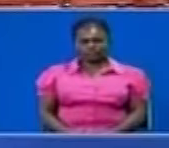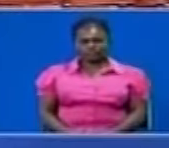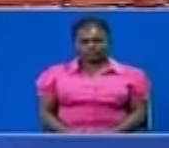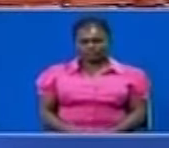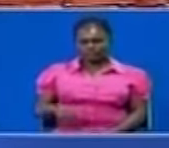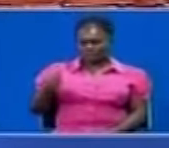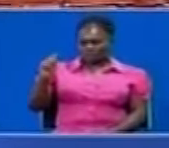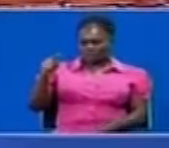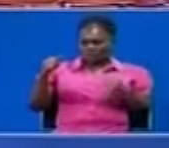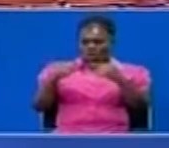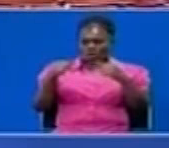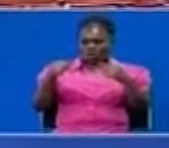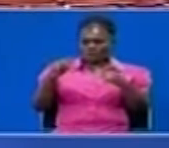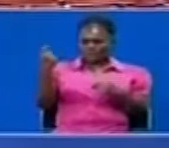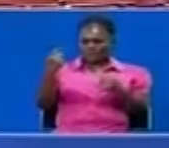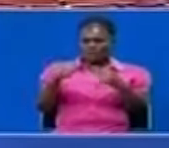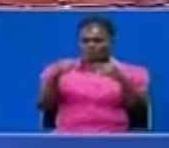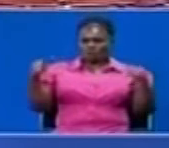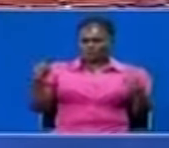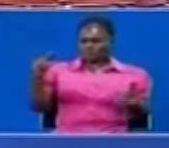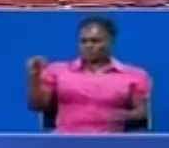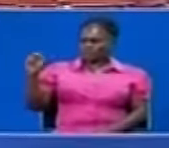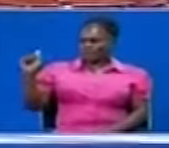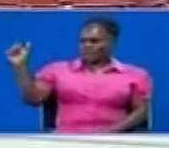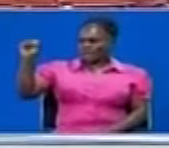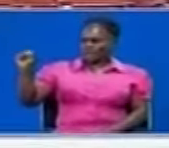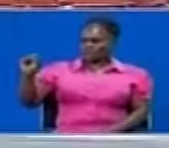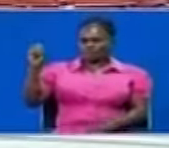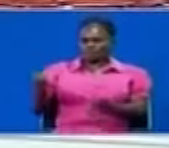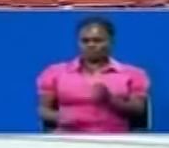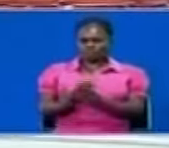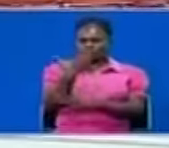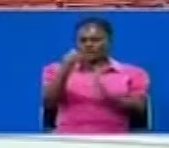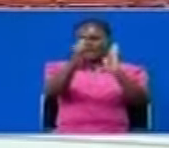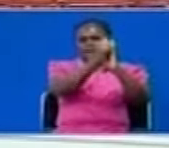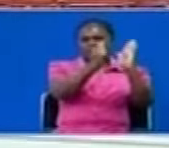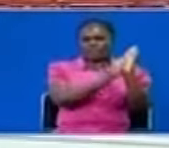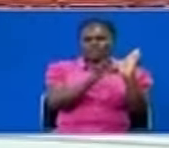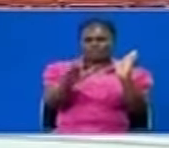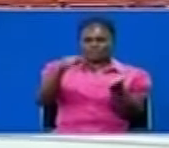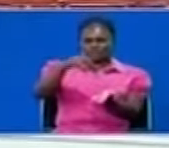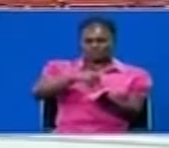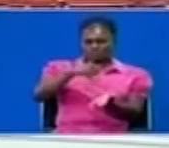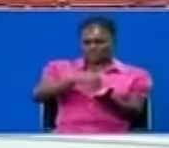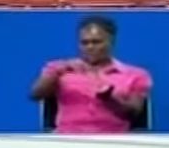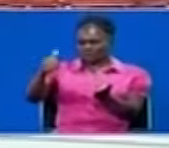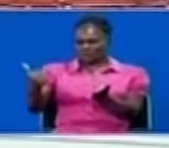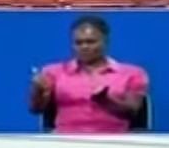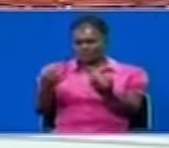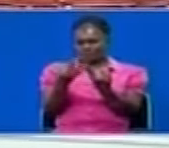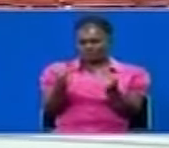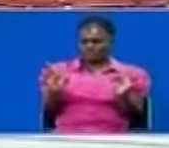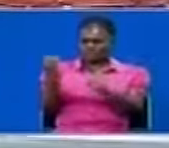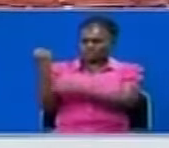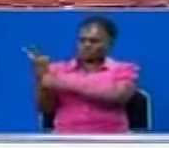The Kenyan Opposition's National Super Alliance today unleashed their 9-point agenda, which includes, among other things, a free